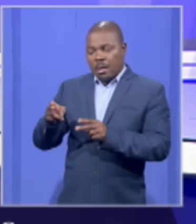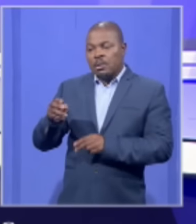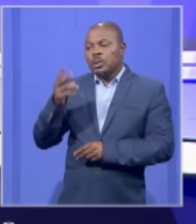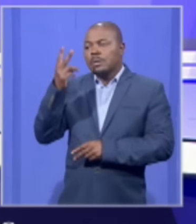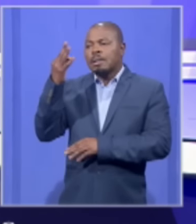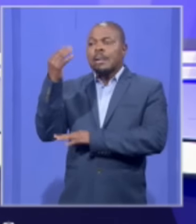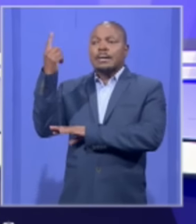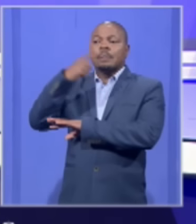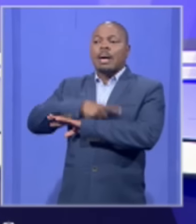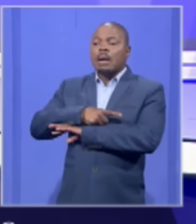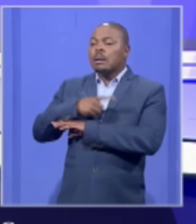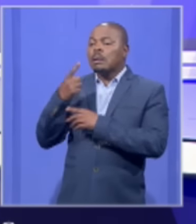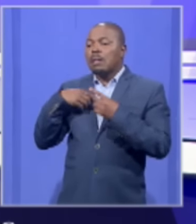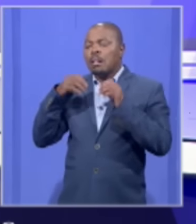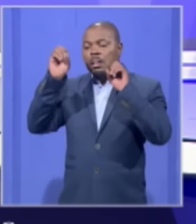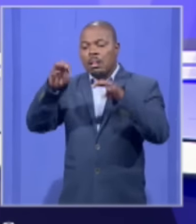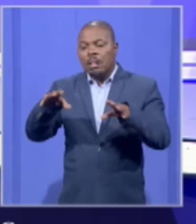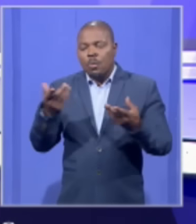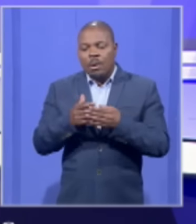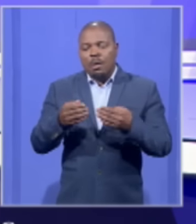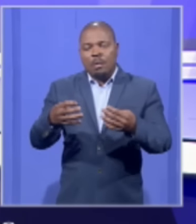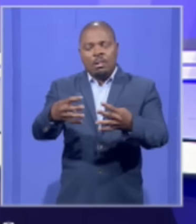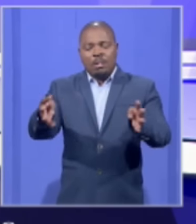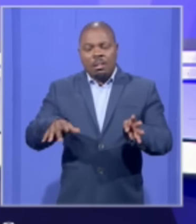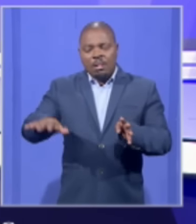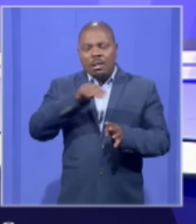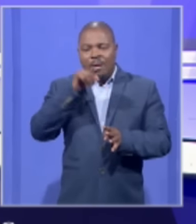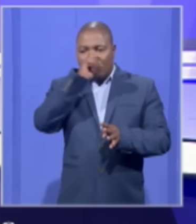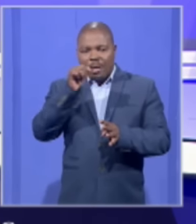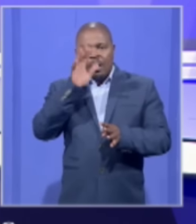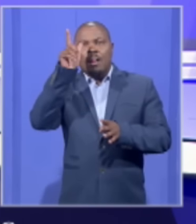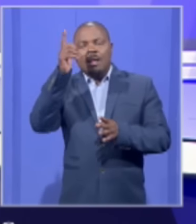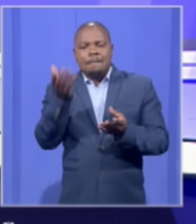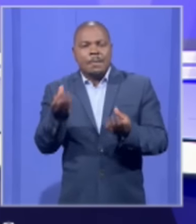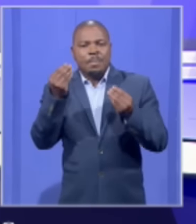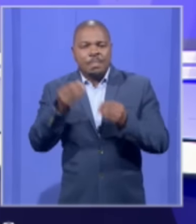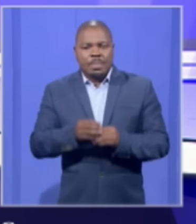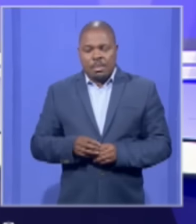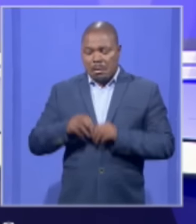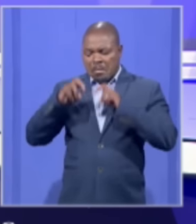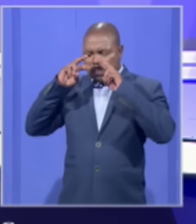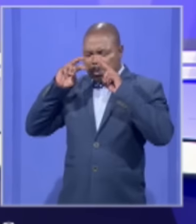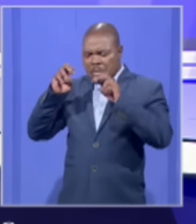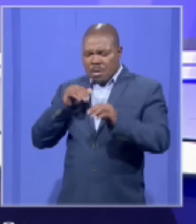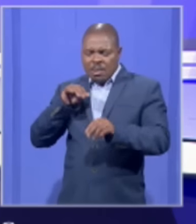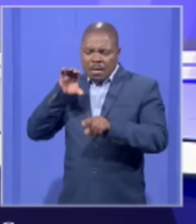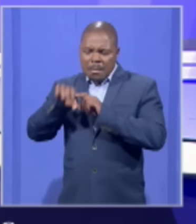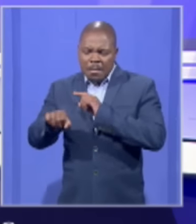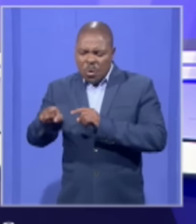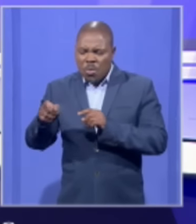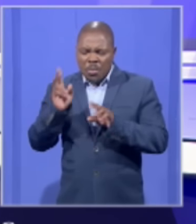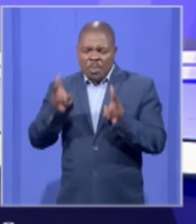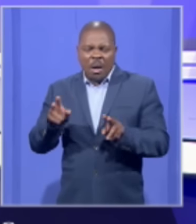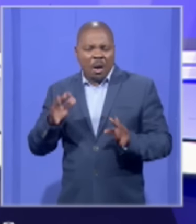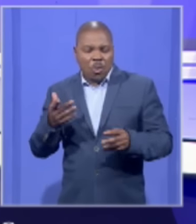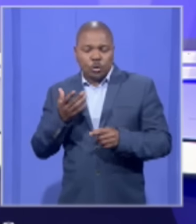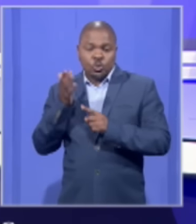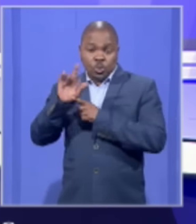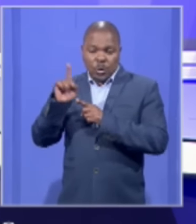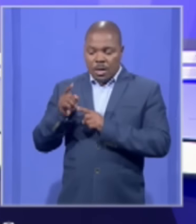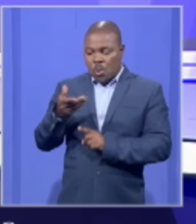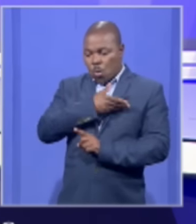boraro morago ga gore a latlhelwe mo hokong ya dikolobe. Dipego tsa babatlisisi ba sebako sa leso di supa fa mosadi yo mongwe